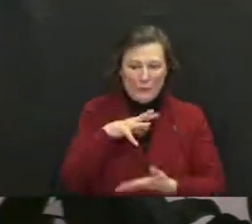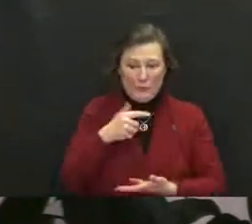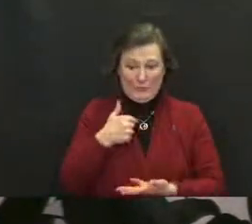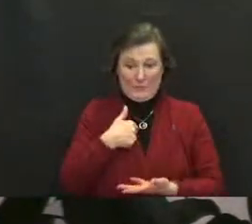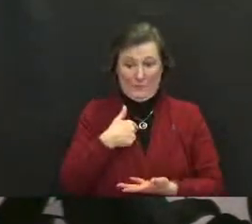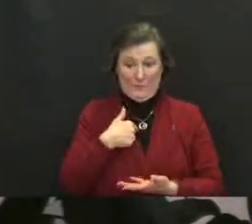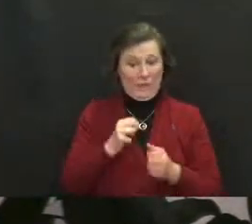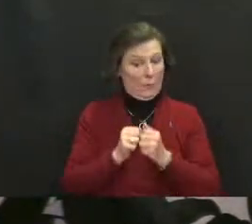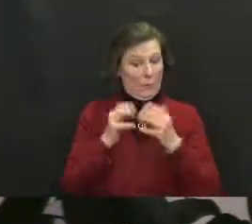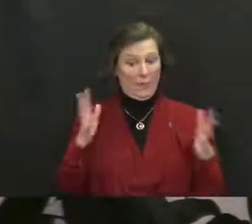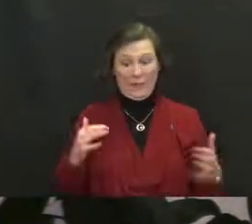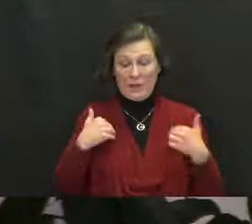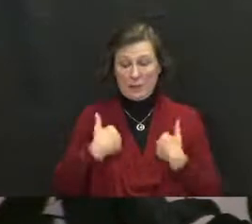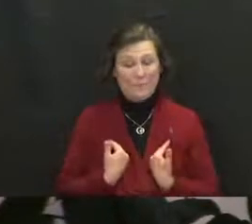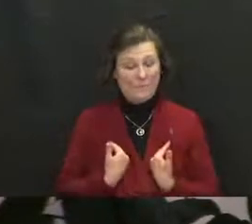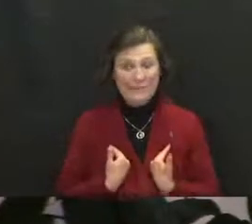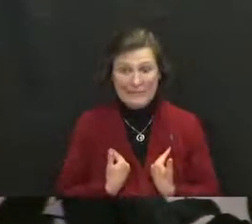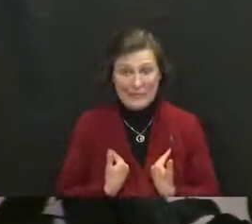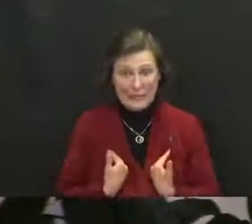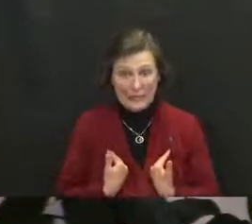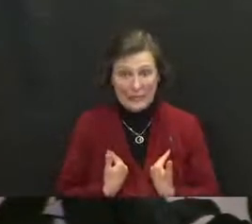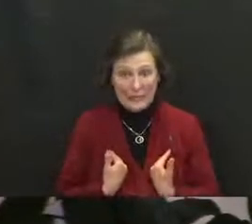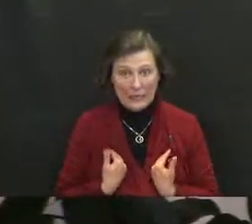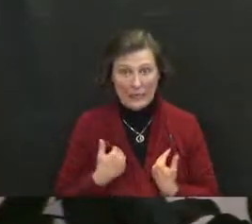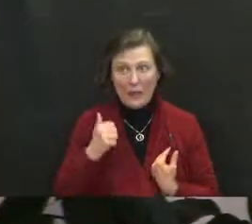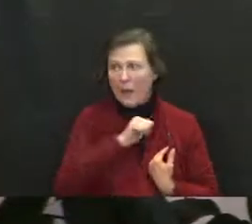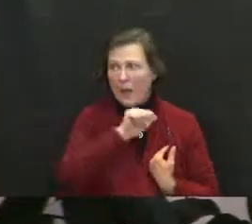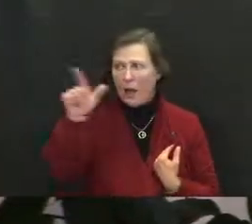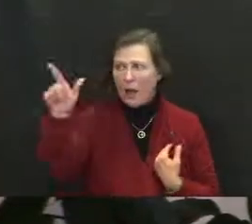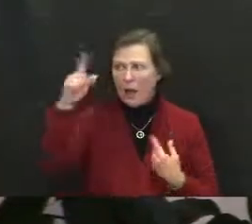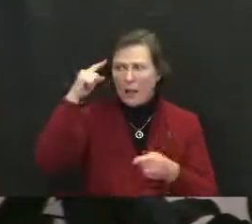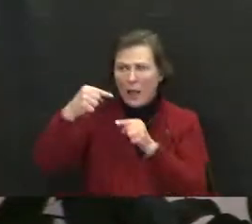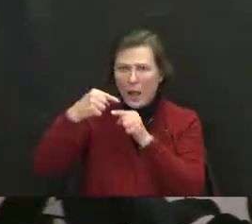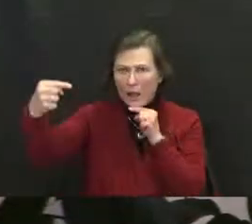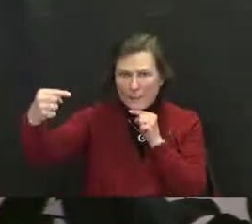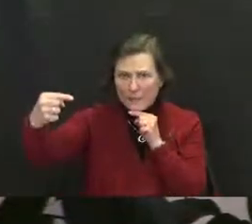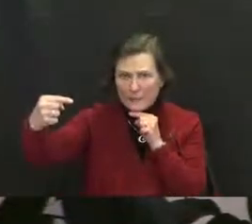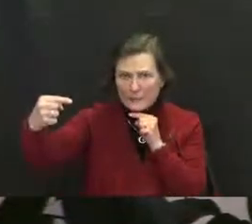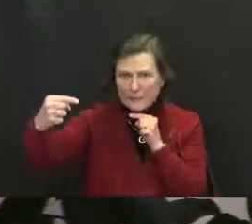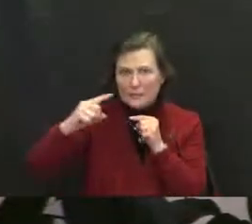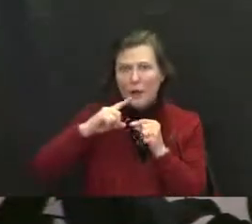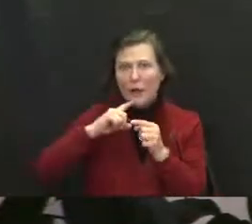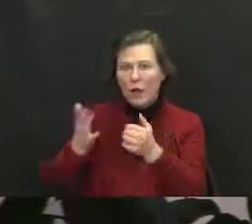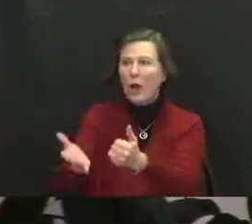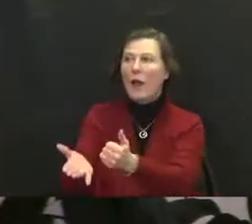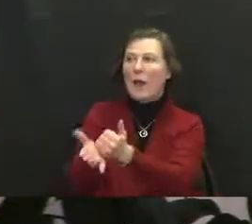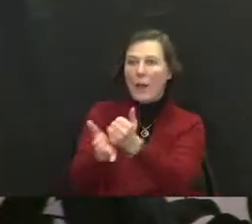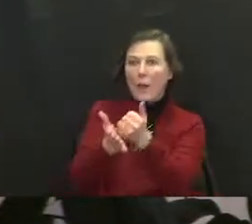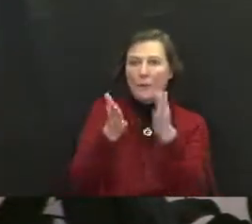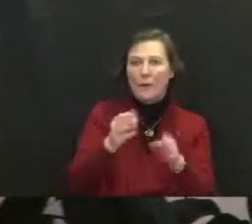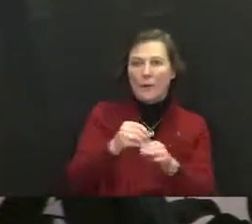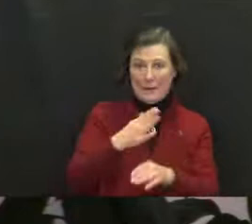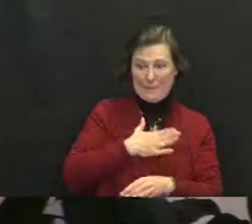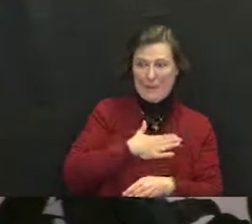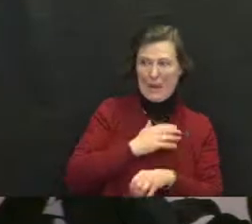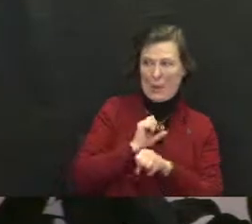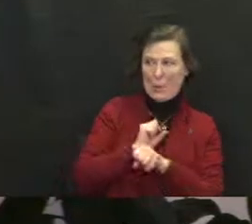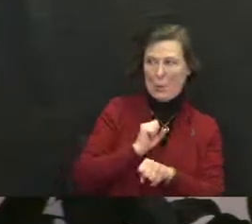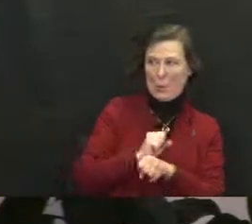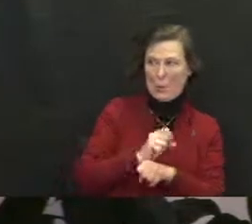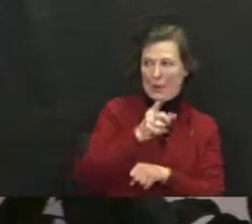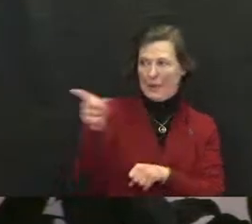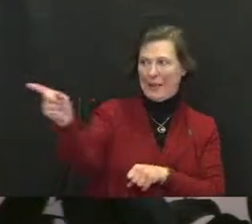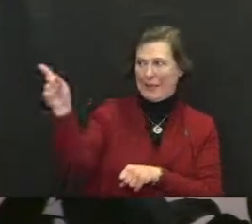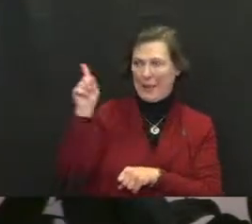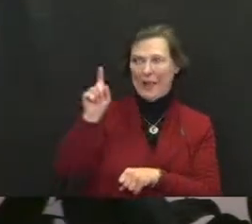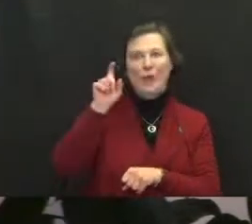without fatigue, all enemies are helpers in my bodhisattva work, and therefore they should